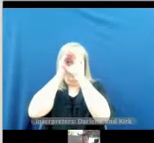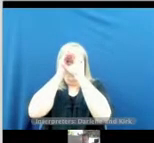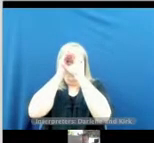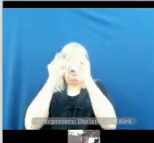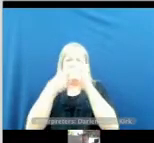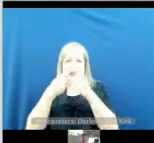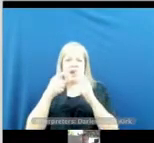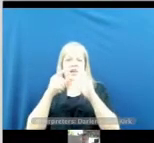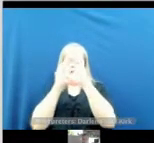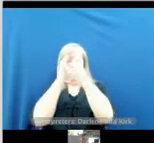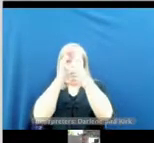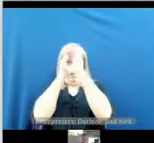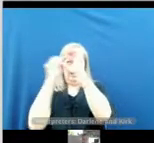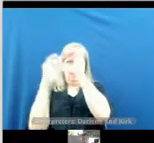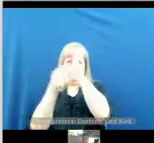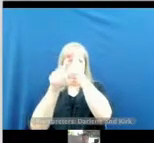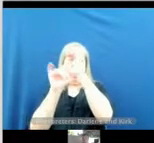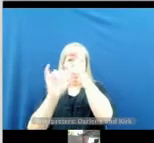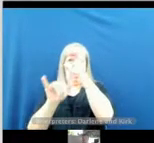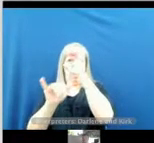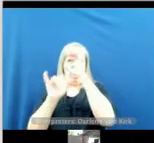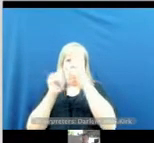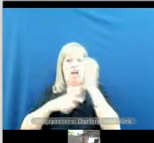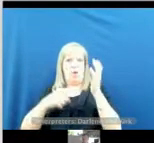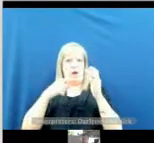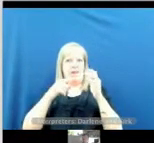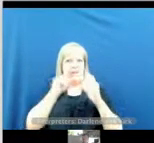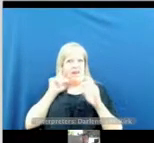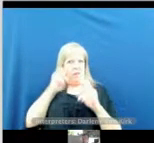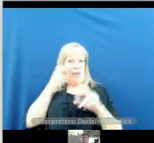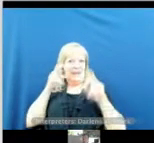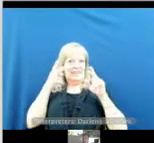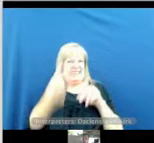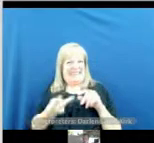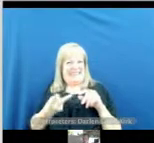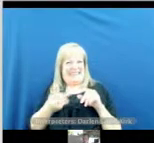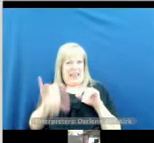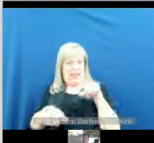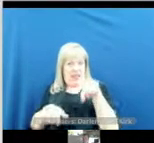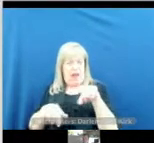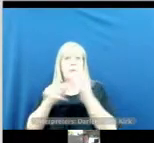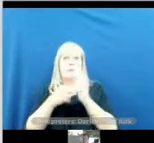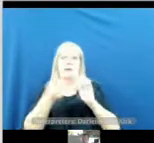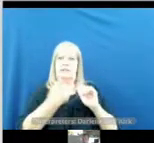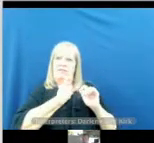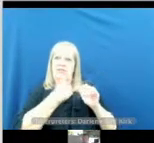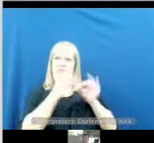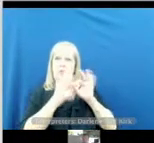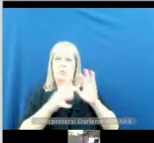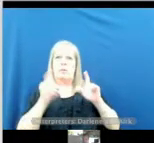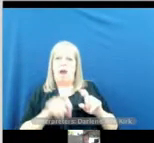modify their sign language output in order to make it accessible to their communication partner.